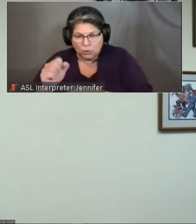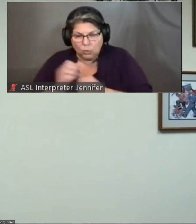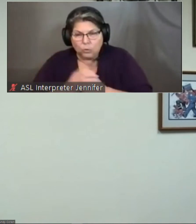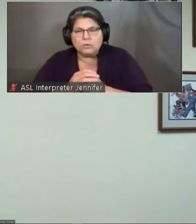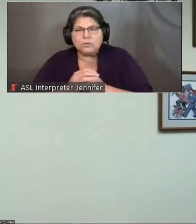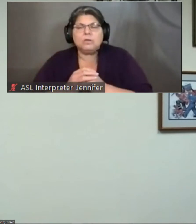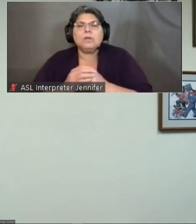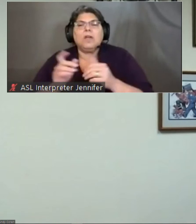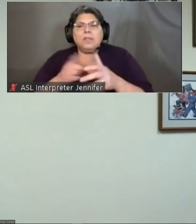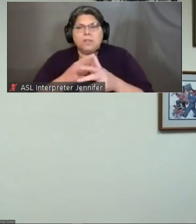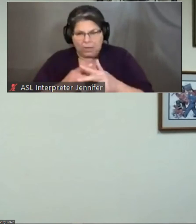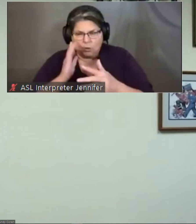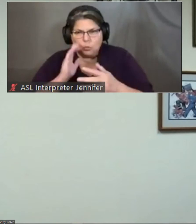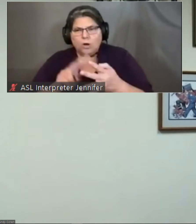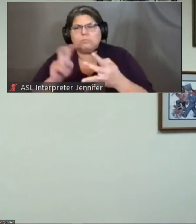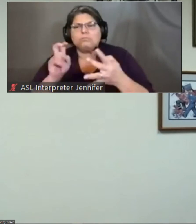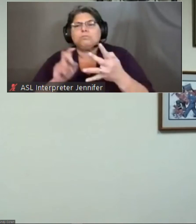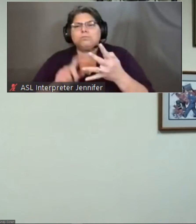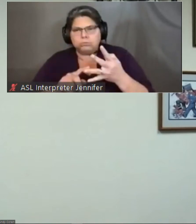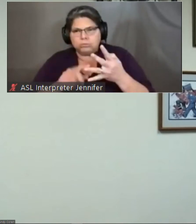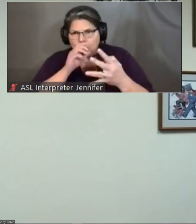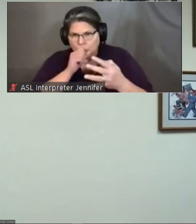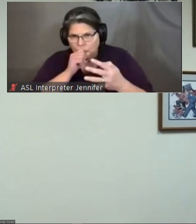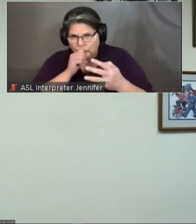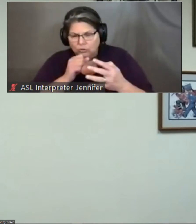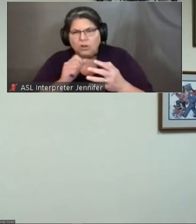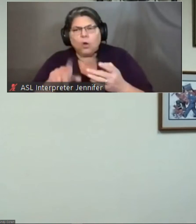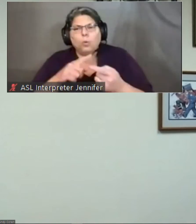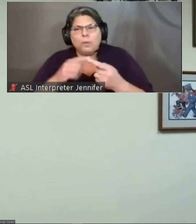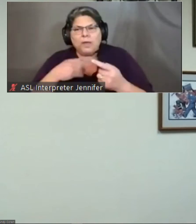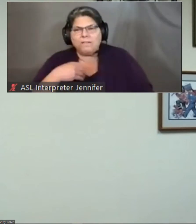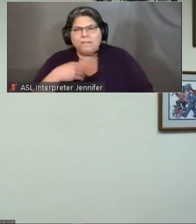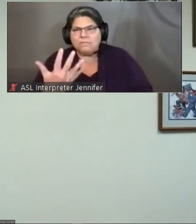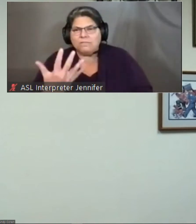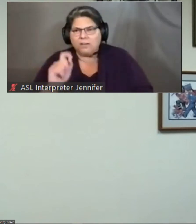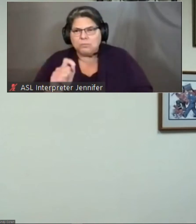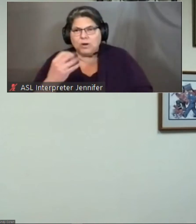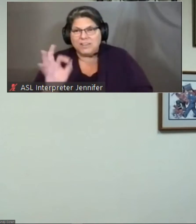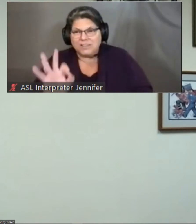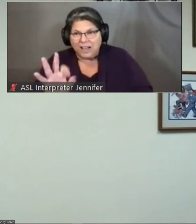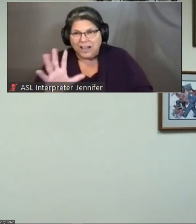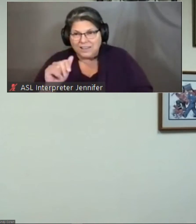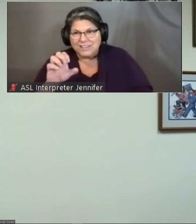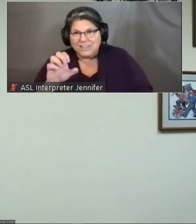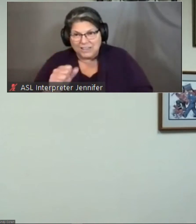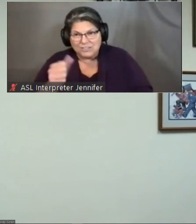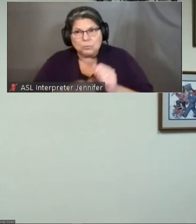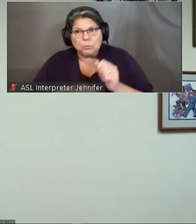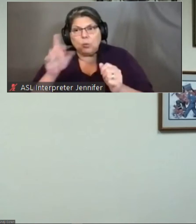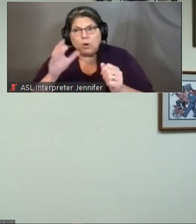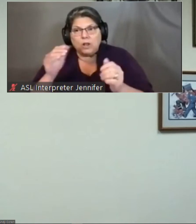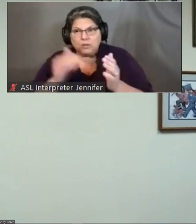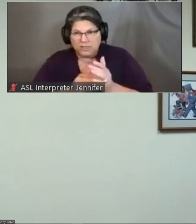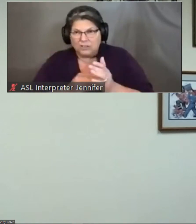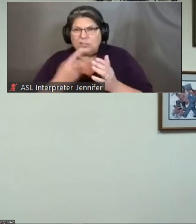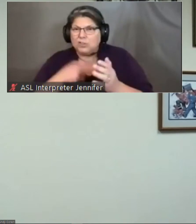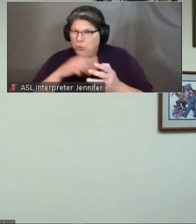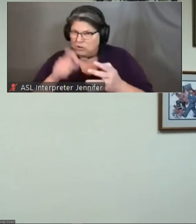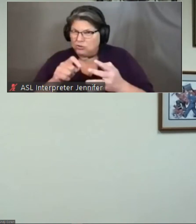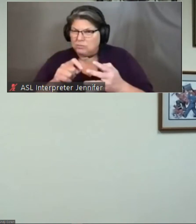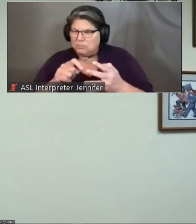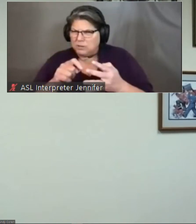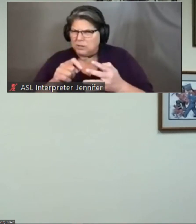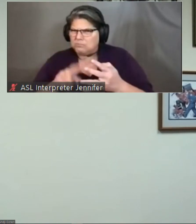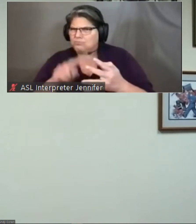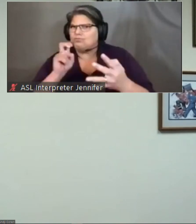from red to orange to 5.9 cases per day per 100,000, and we should be moved to orange. This may